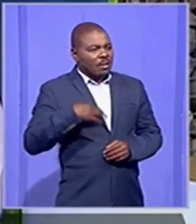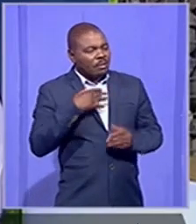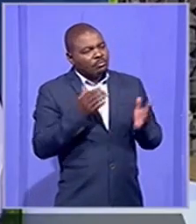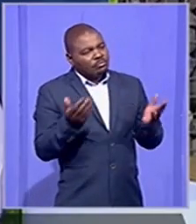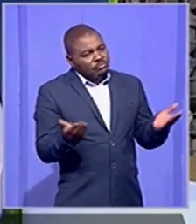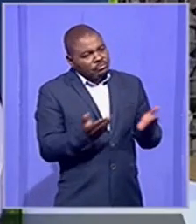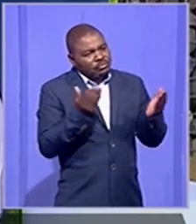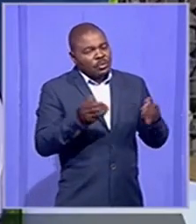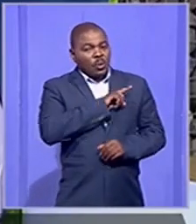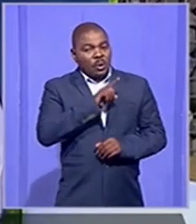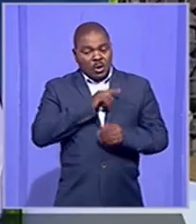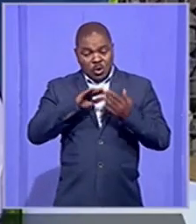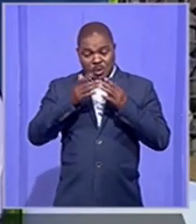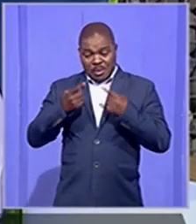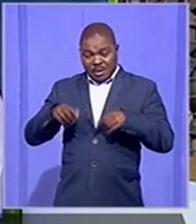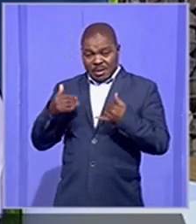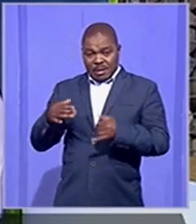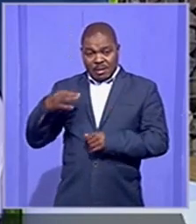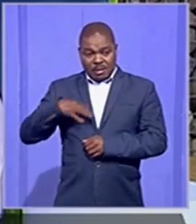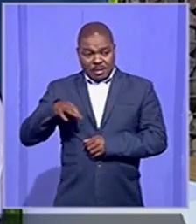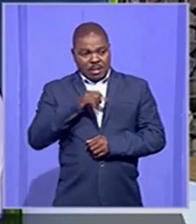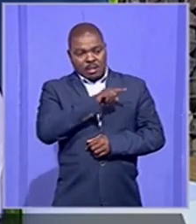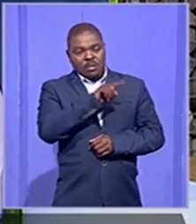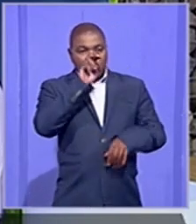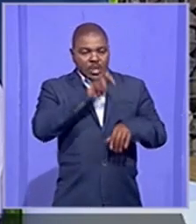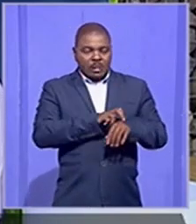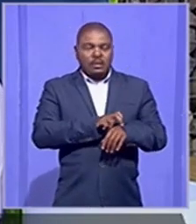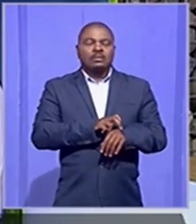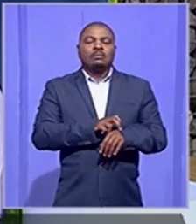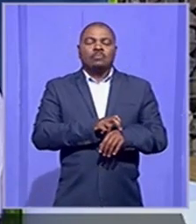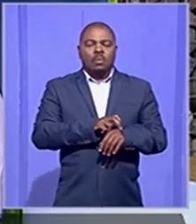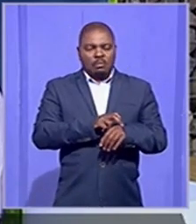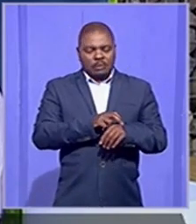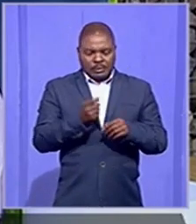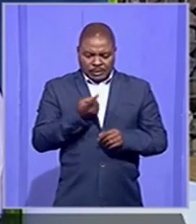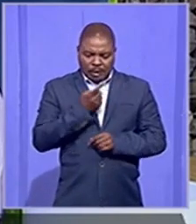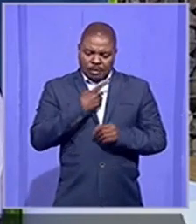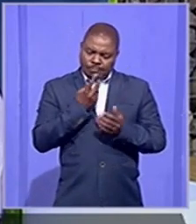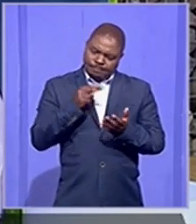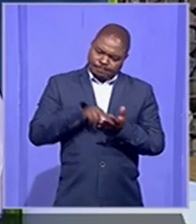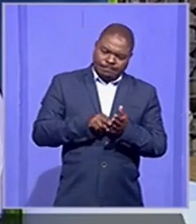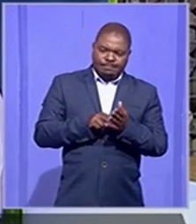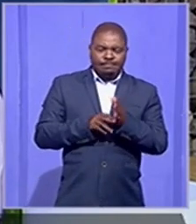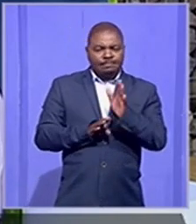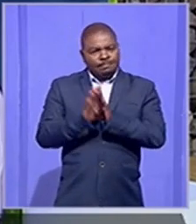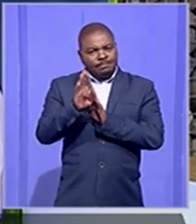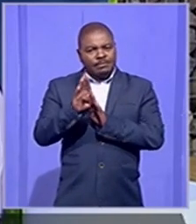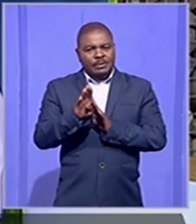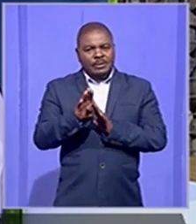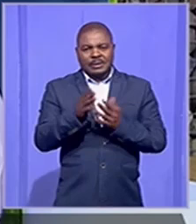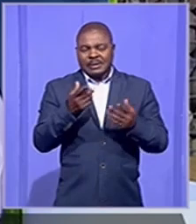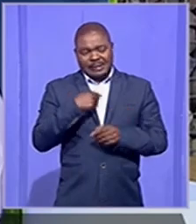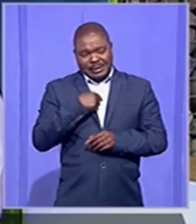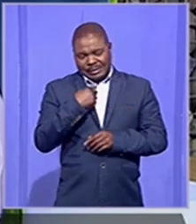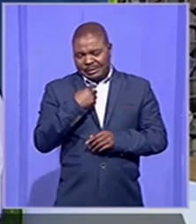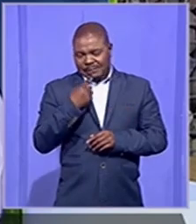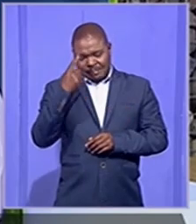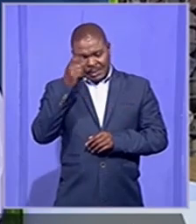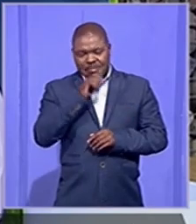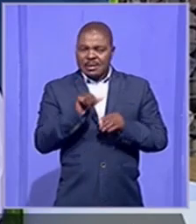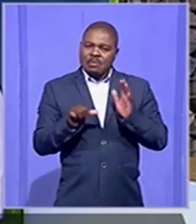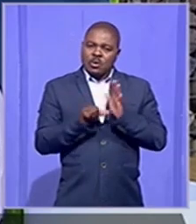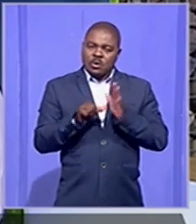in a society e leng gore re dula mo go yone. Banyana re ikemele, re shebile ntho tsa ba re ikemele as banyana, and I feel for me it is very important for us